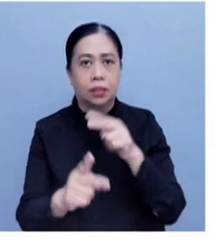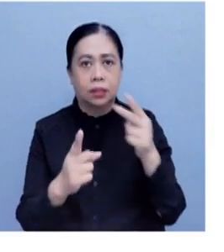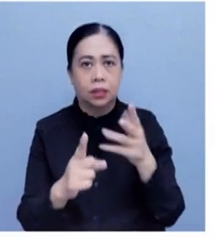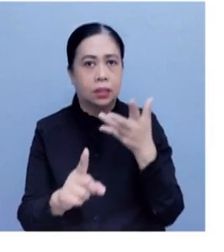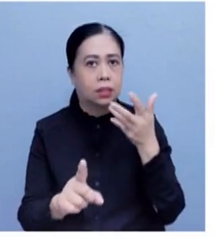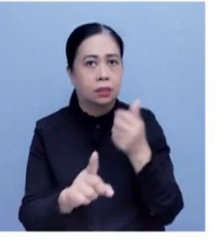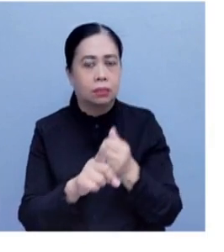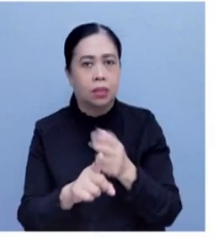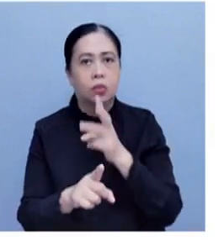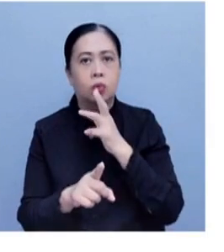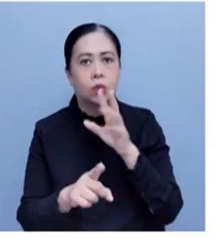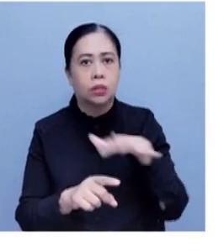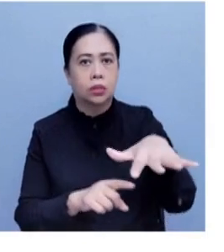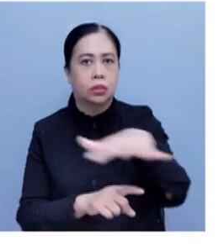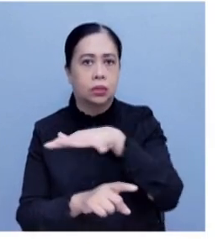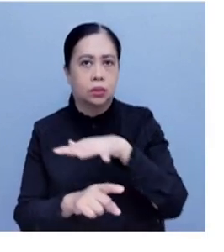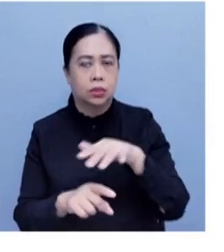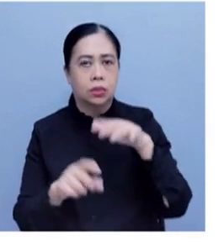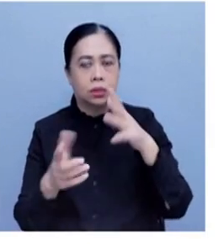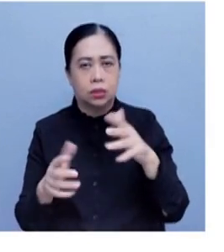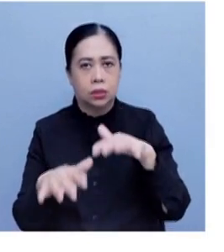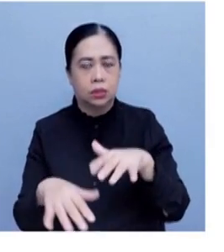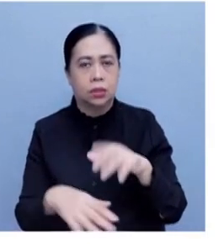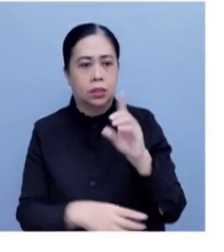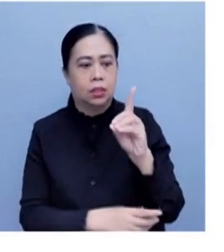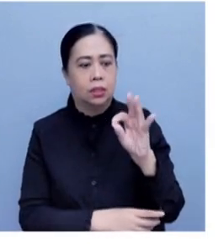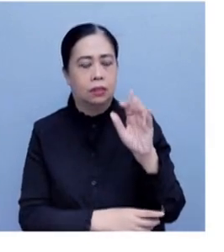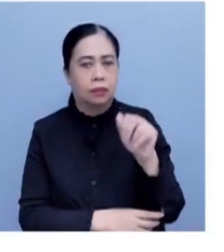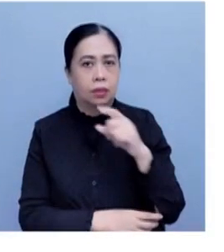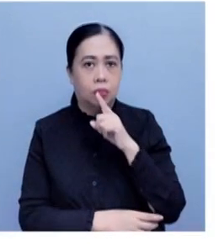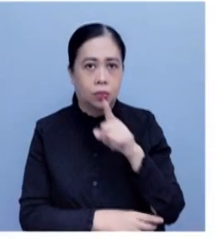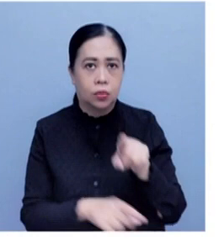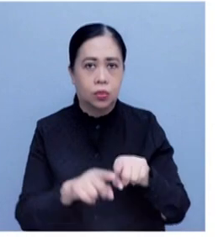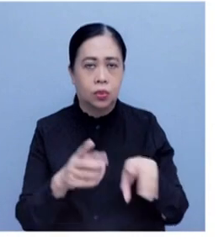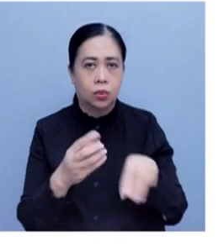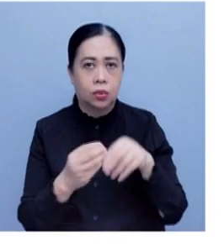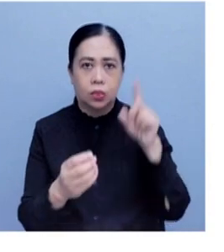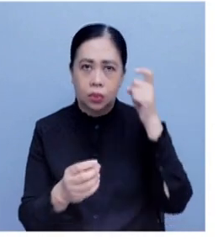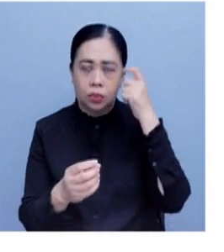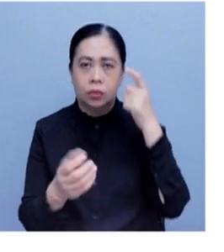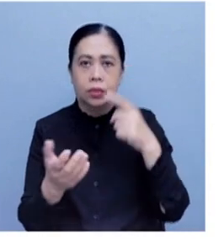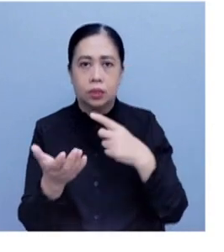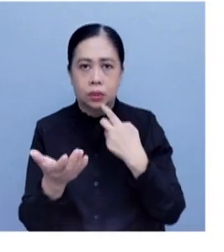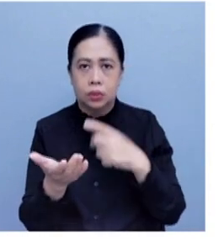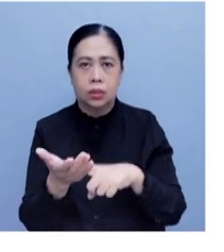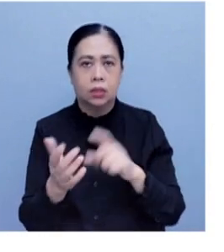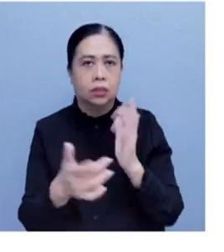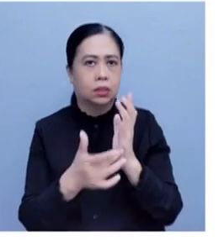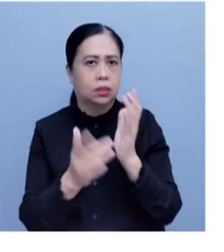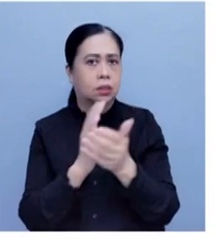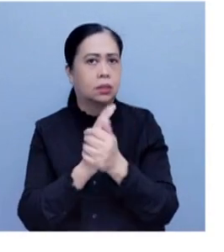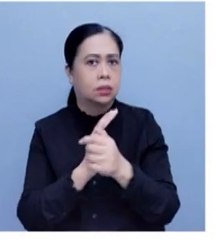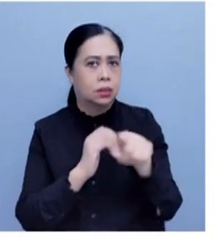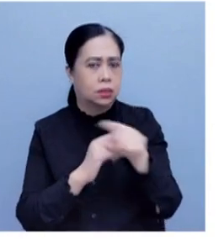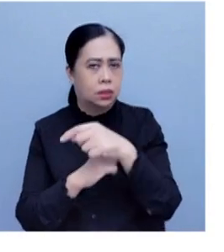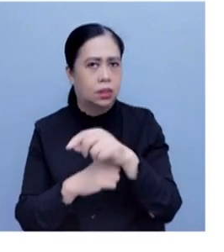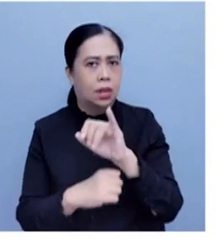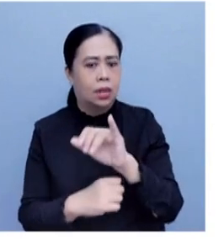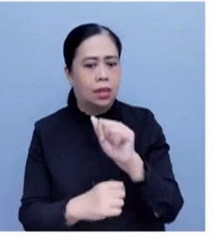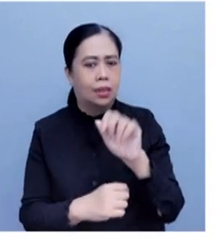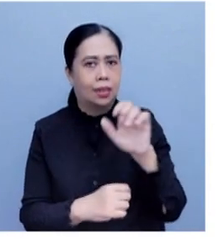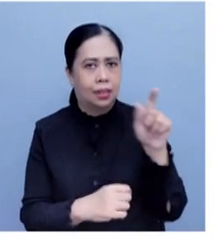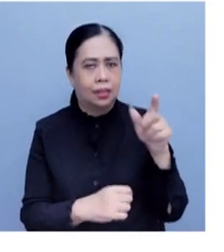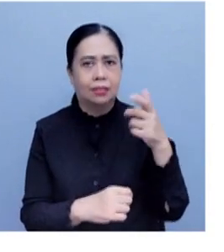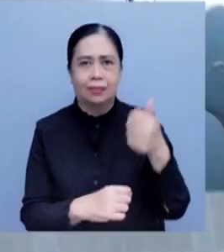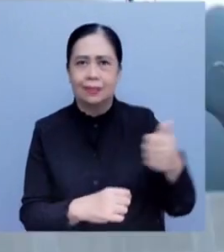the waters in the region. The Foreign Affairs Department adds government recognizes the technical expertise of the IAEA on the